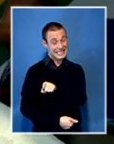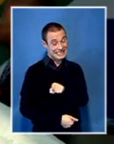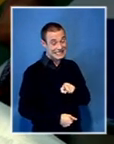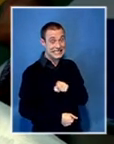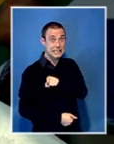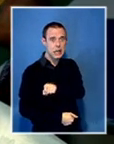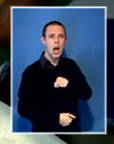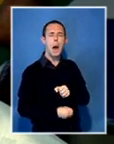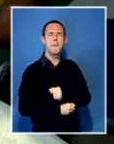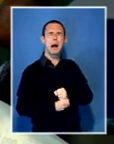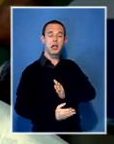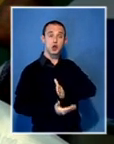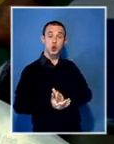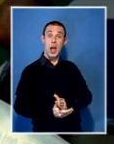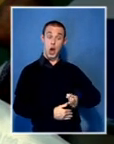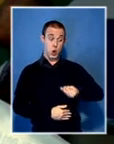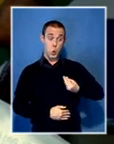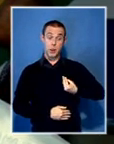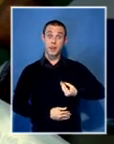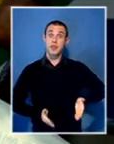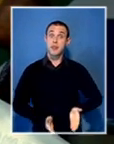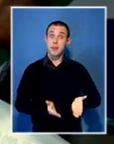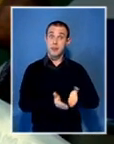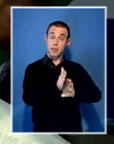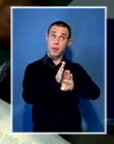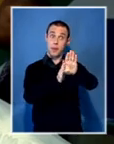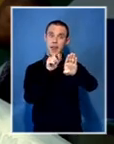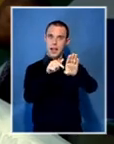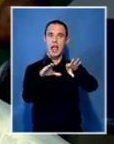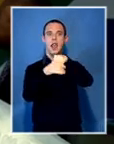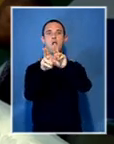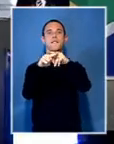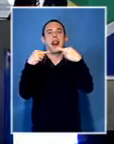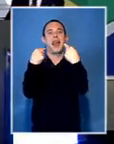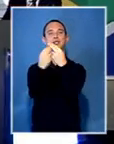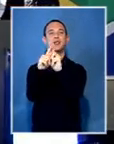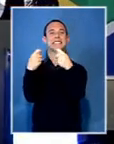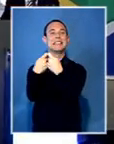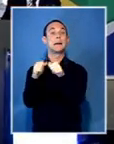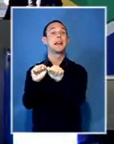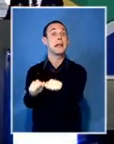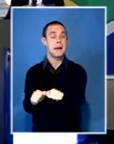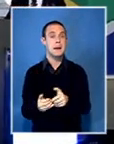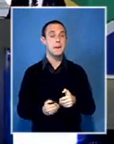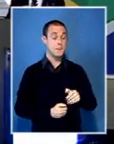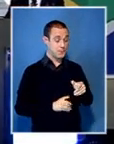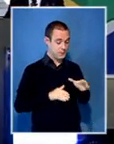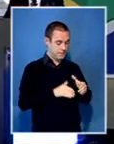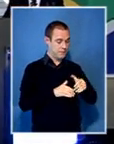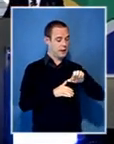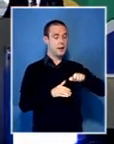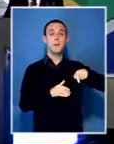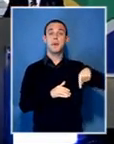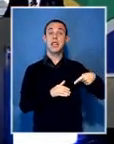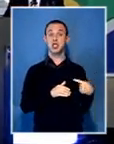critical mass that later on develops into your national teams. The EPG has already expanded